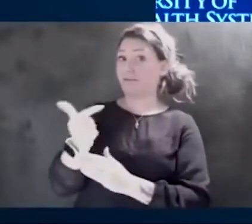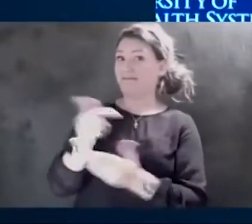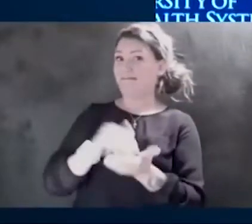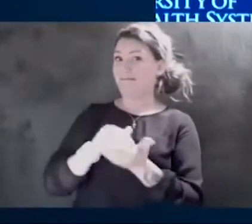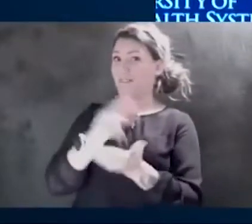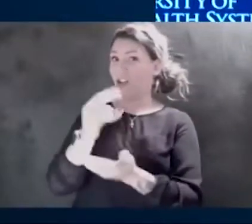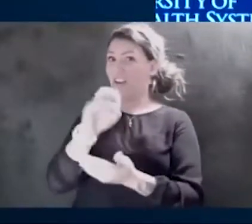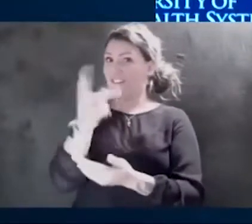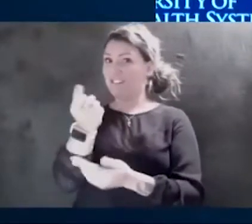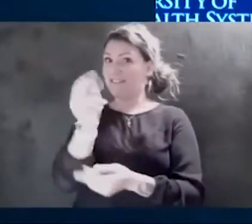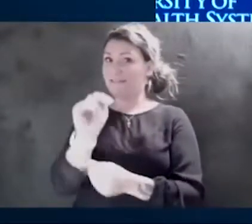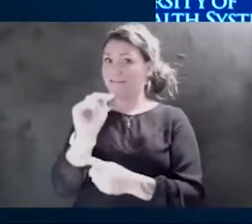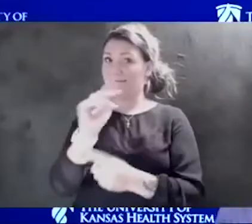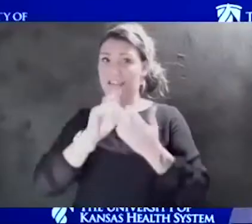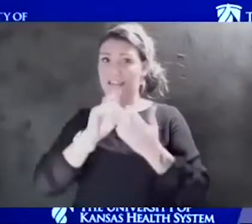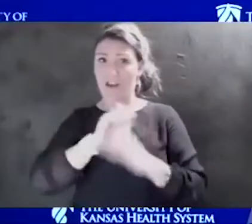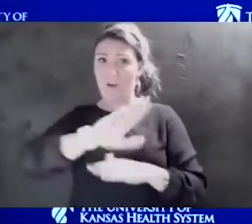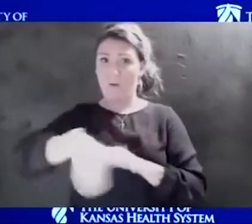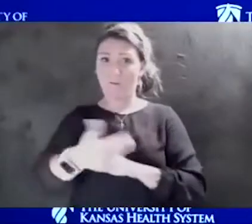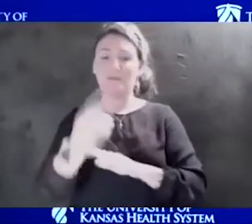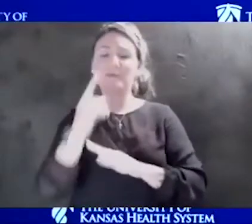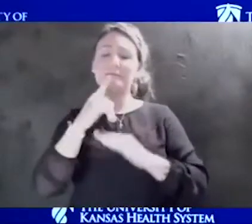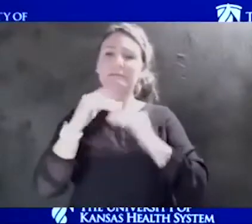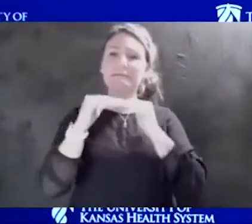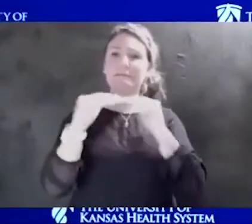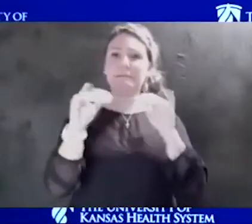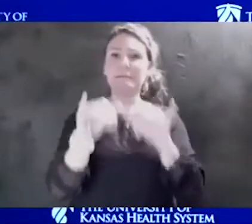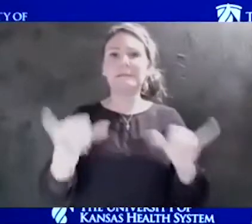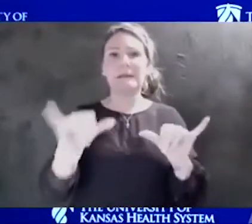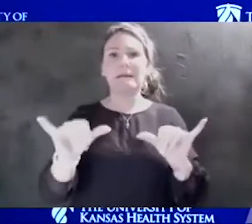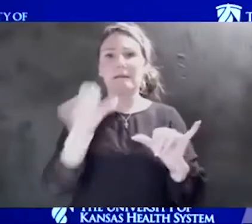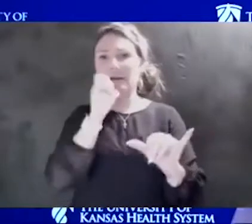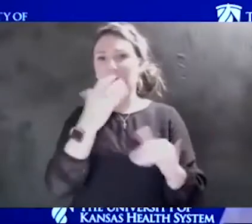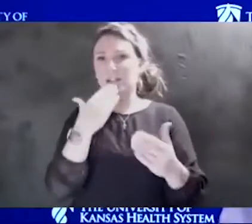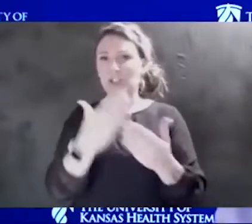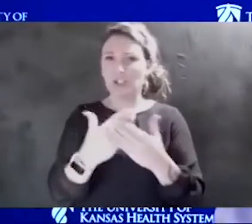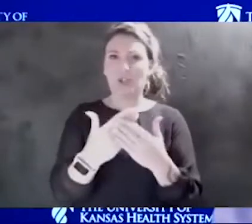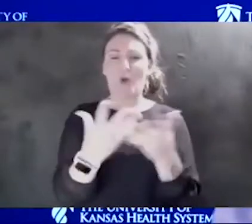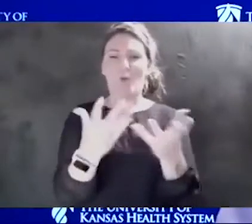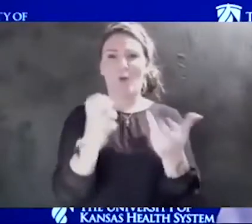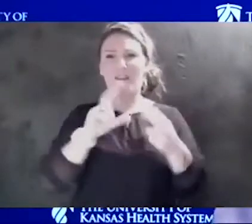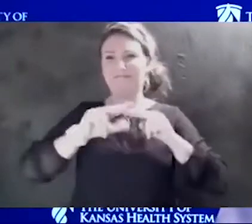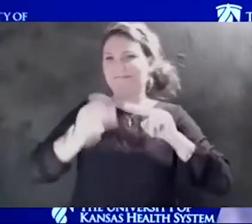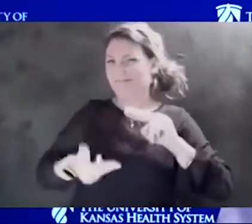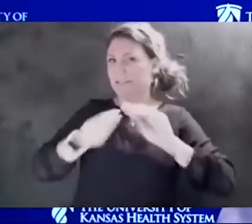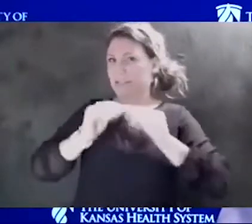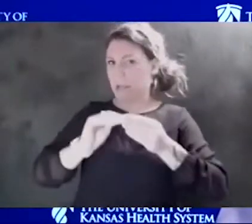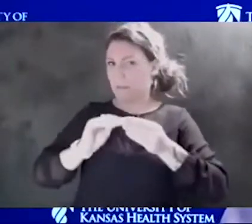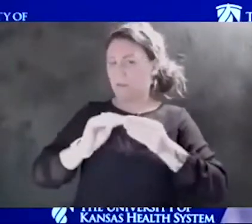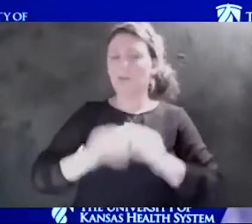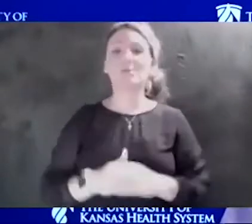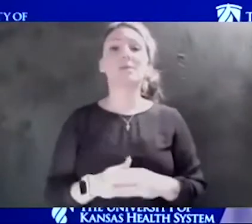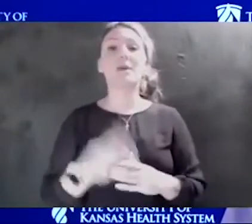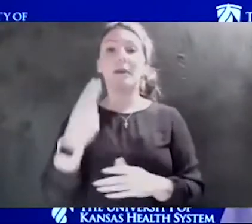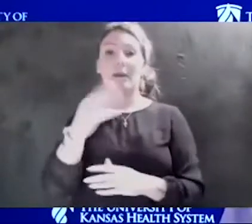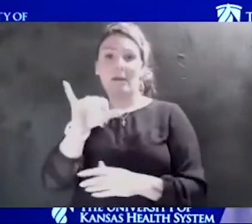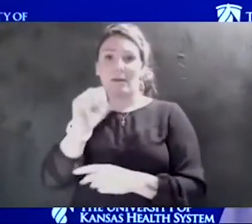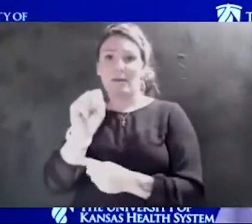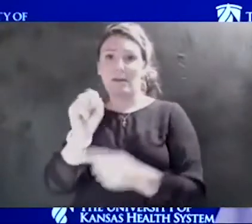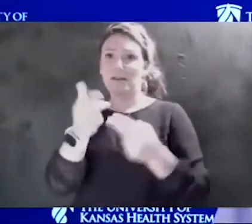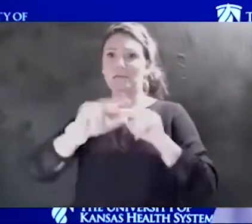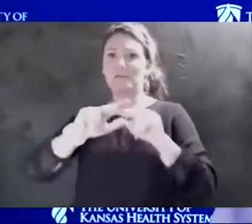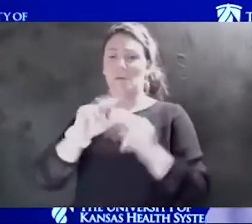know, we are holding steady. That's not a good thing. We'd like to be going we like lower. going down. Hays went up one. They have